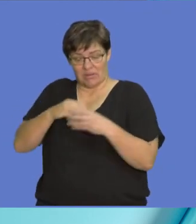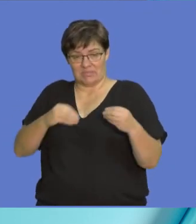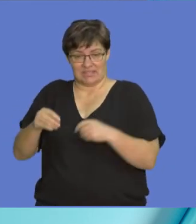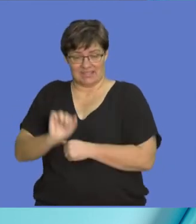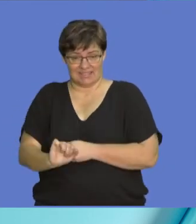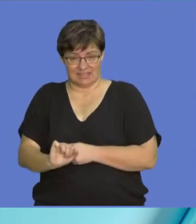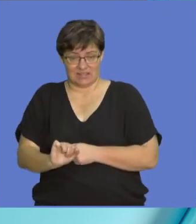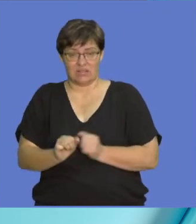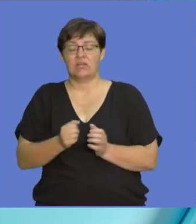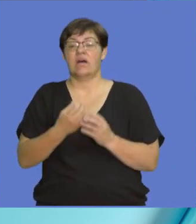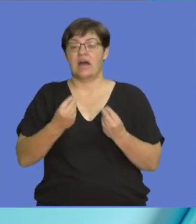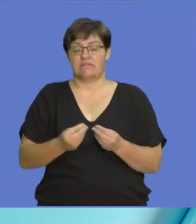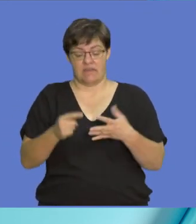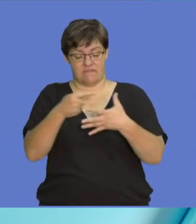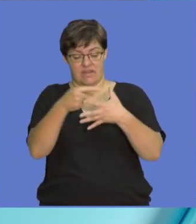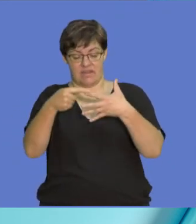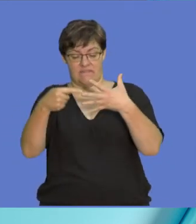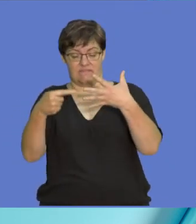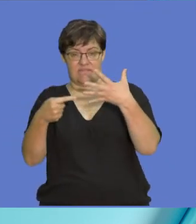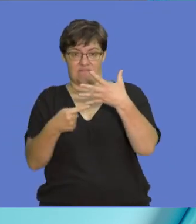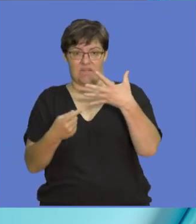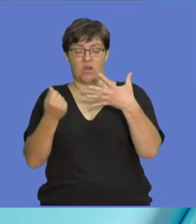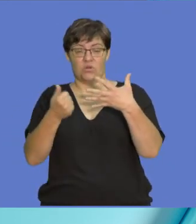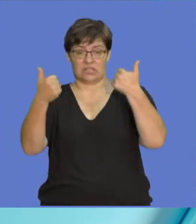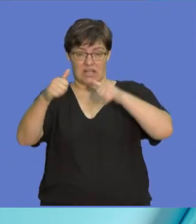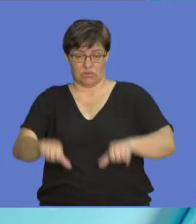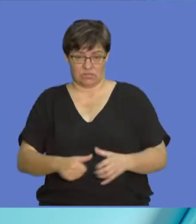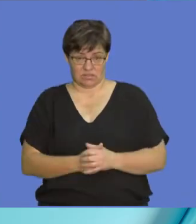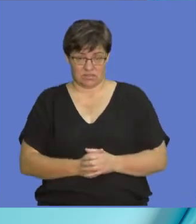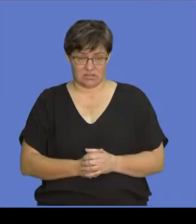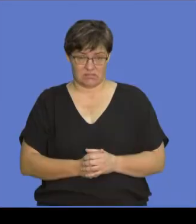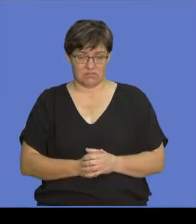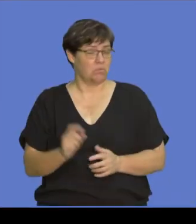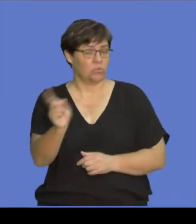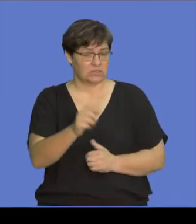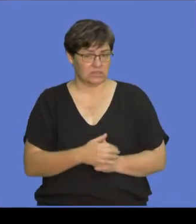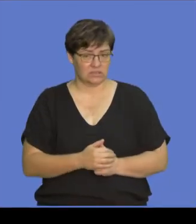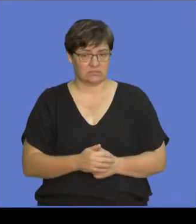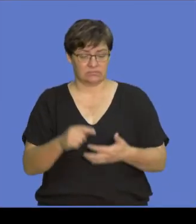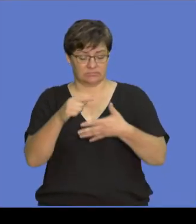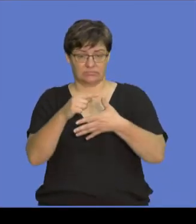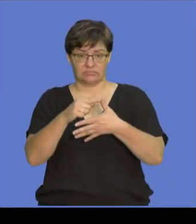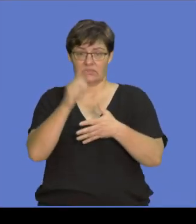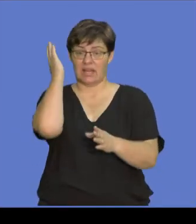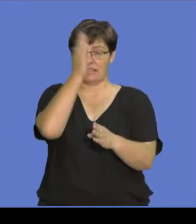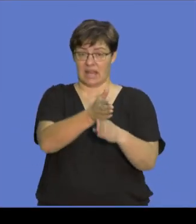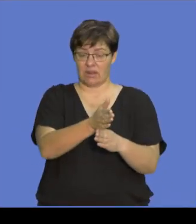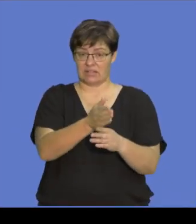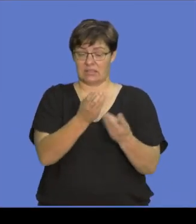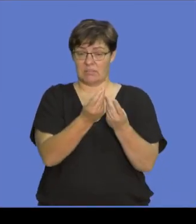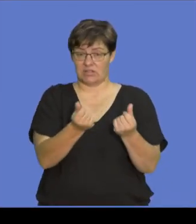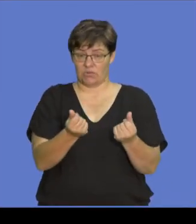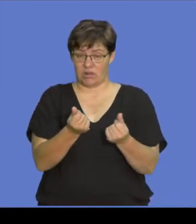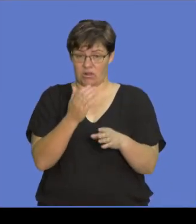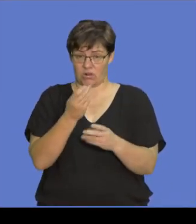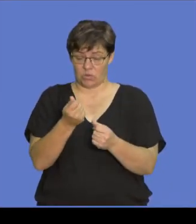there we have our 5 cost accounts. Okay, what are they? It's your direct material cost, your